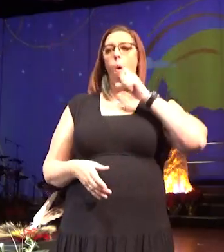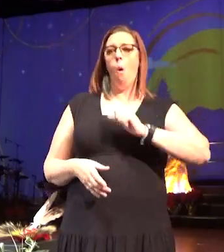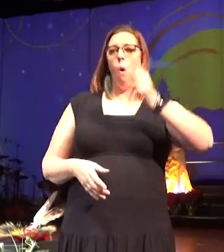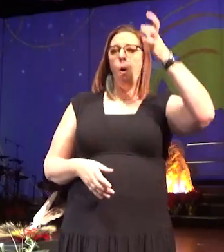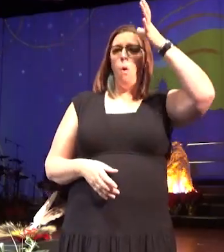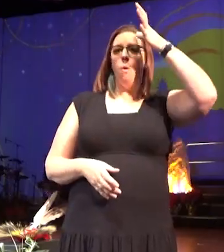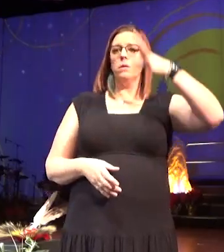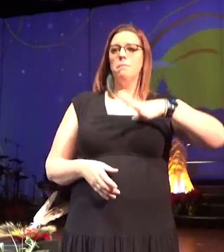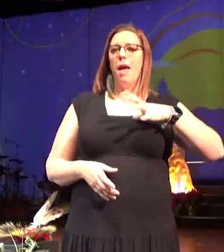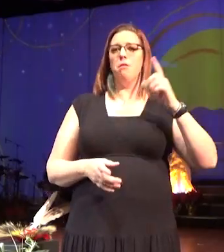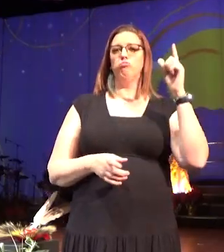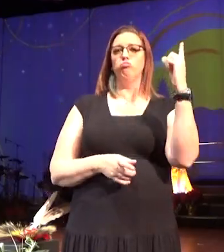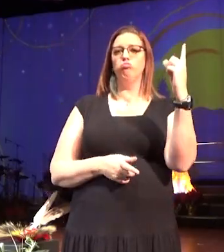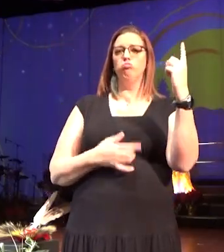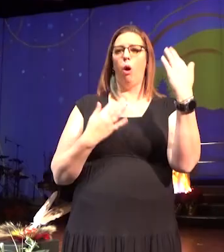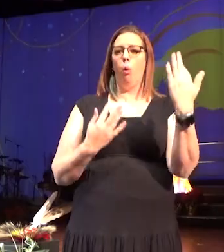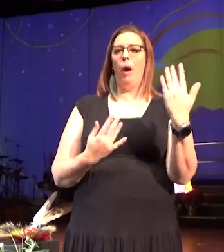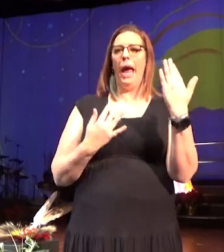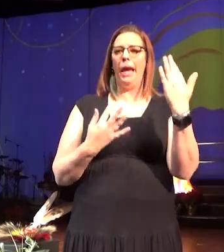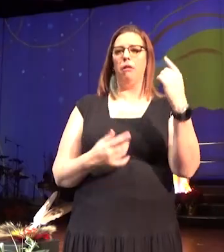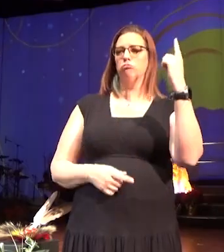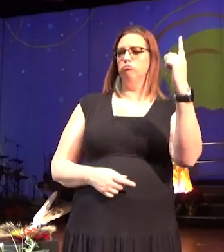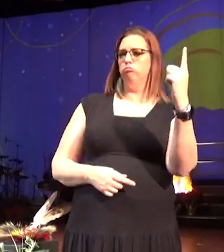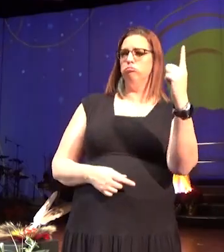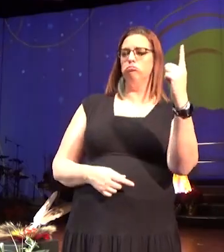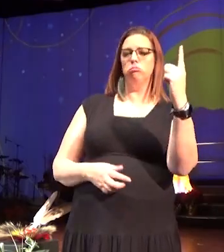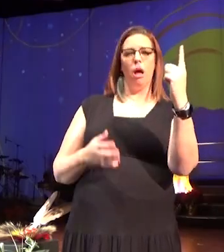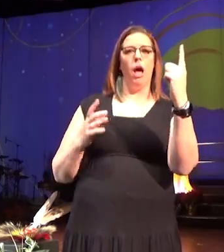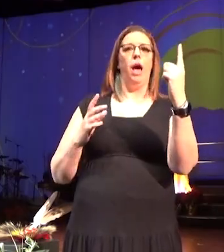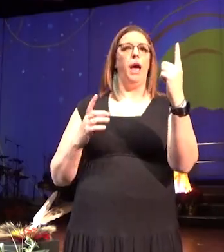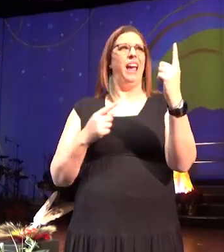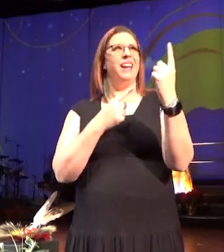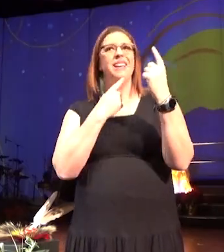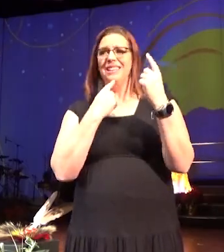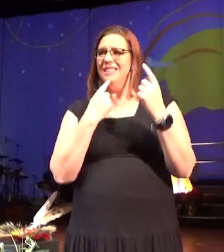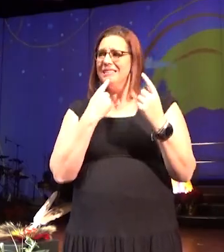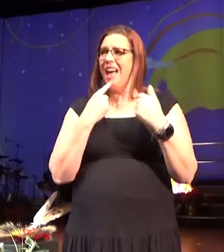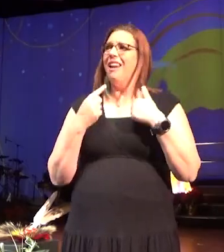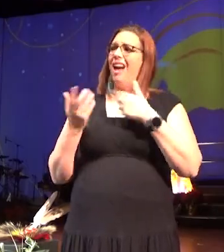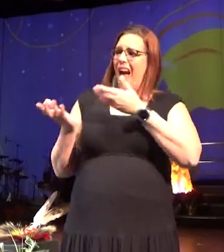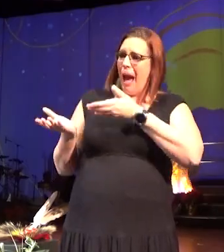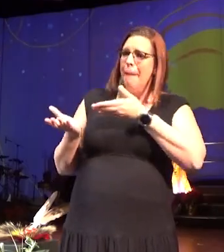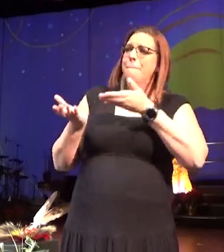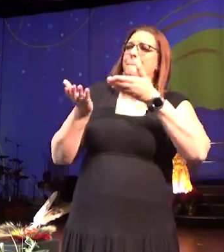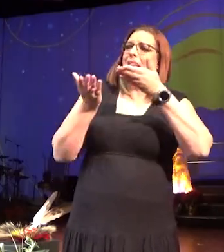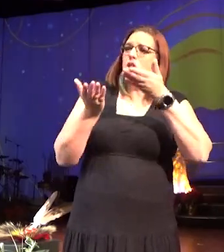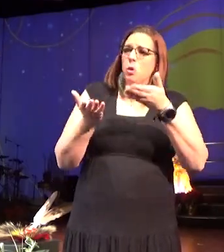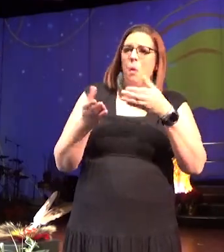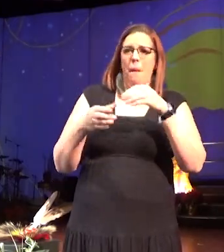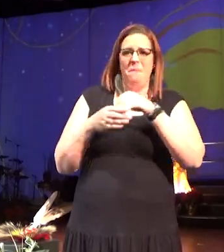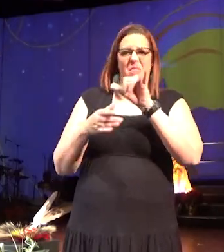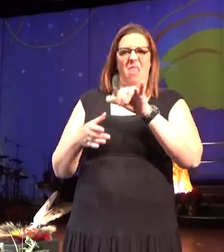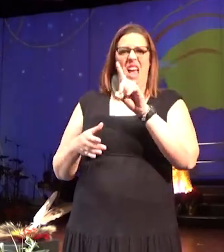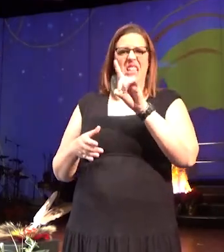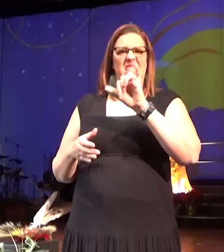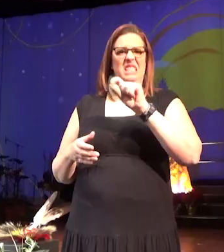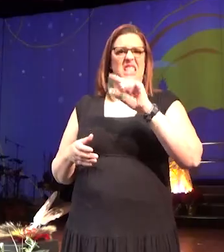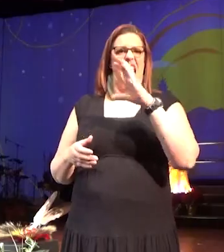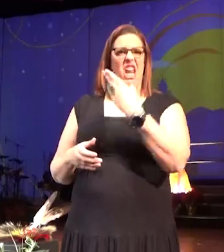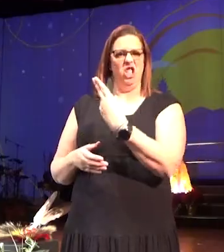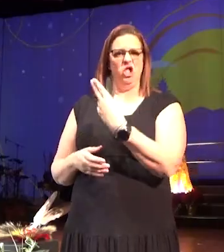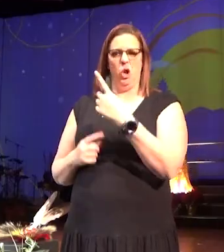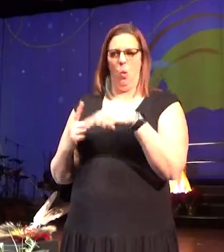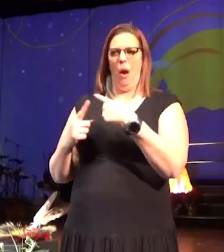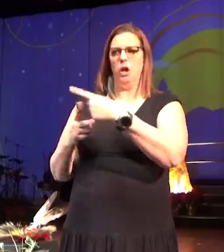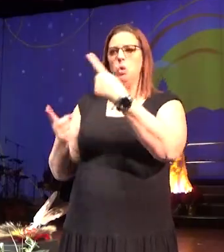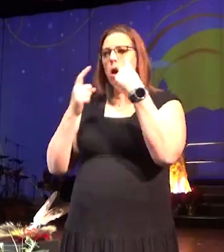me. He said, "I was the one who picked you up in the ditch when you were crying. I was the